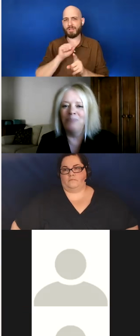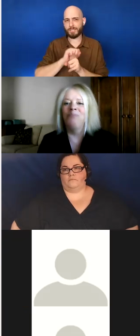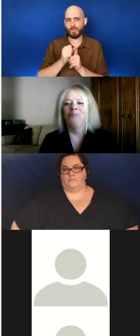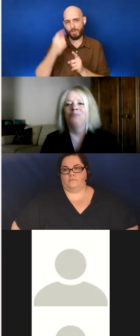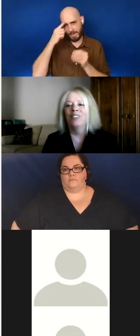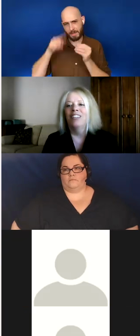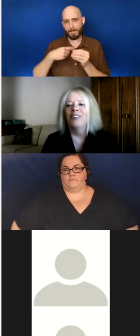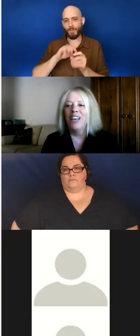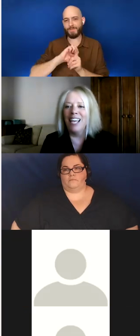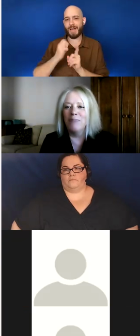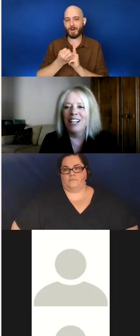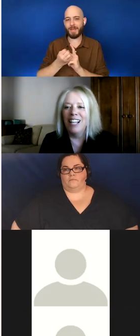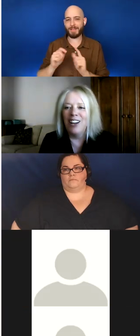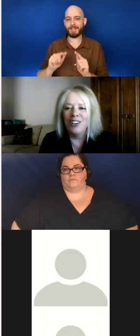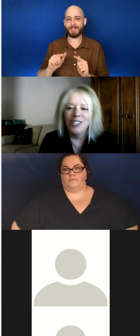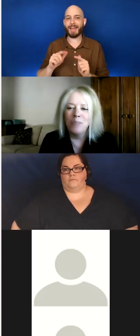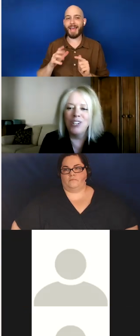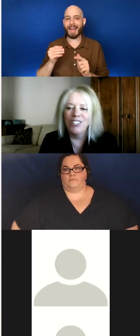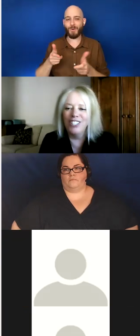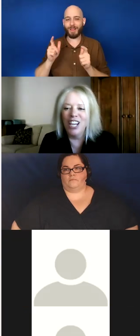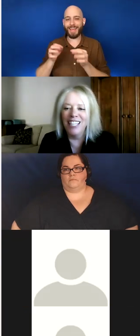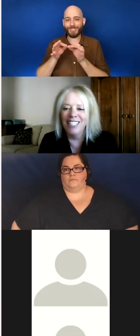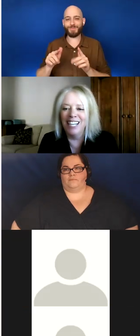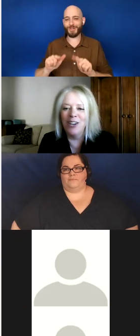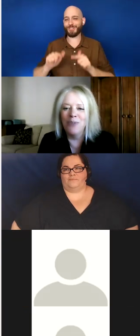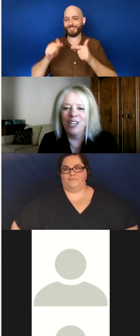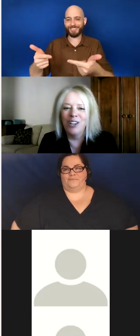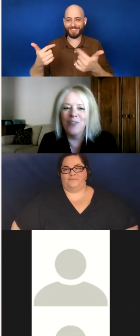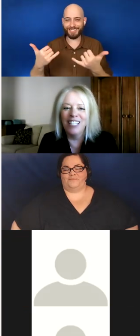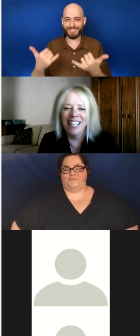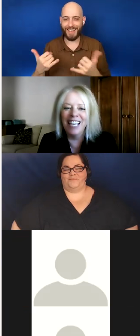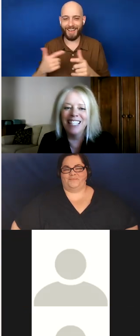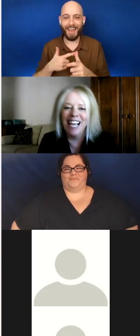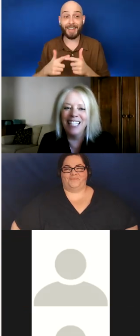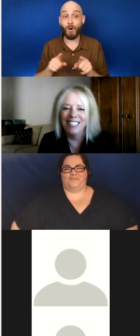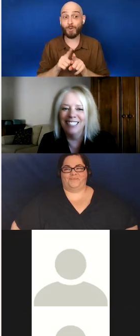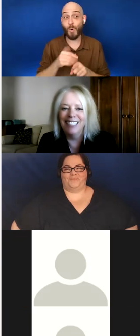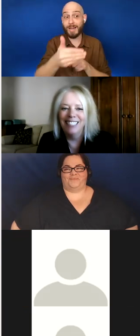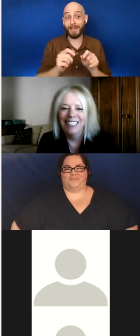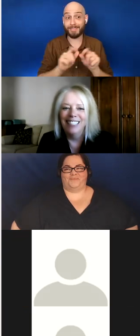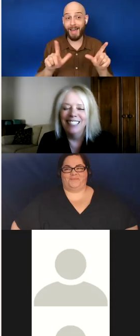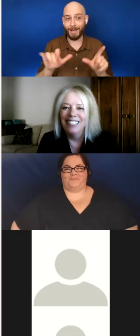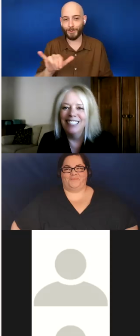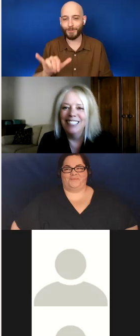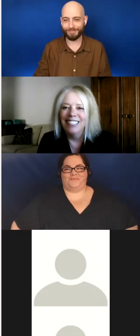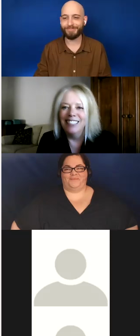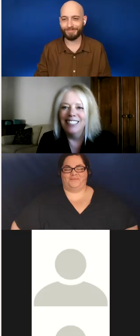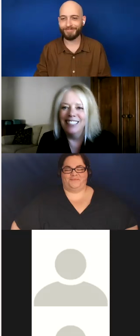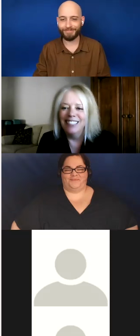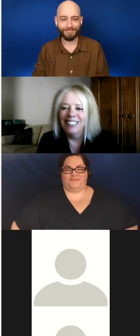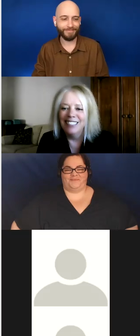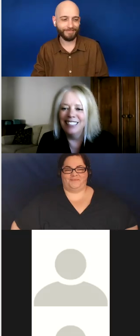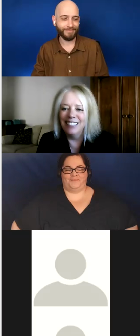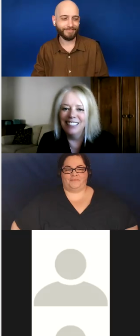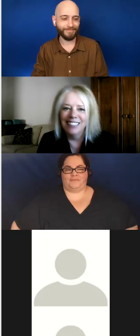environment. Okay, I'm going to let our interpreters change, and I know we're going to go on to the next slide.